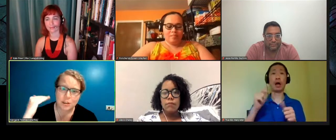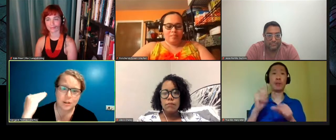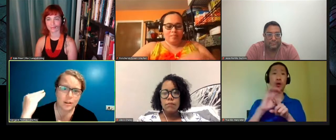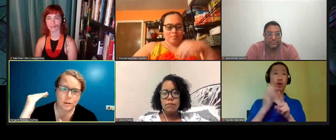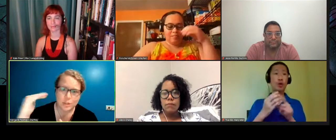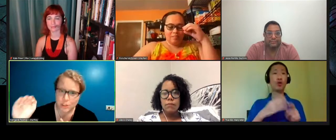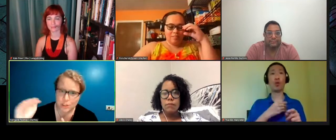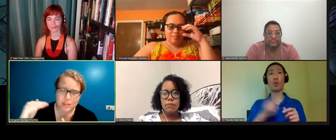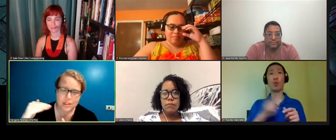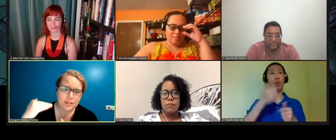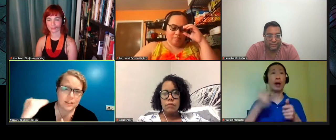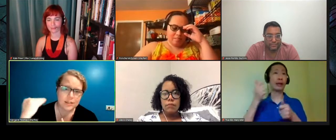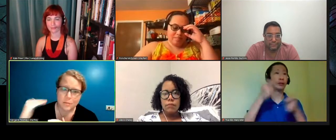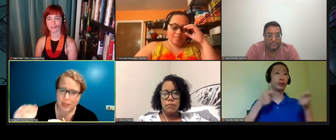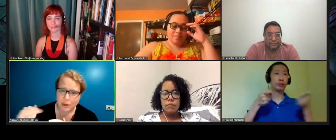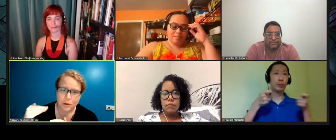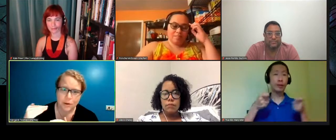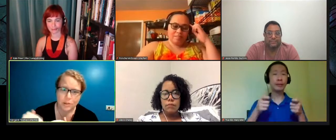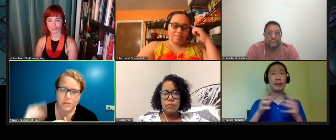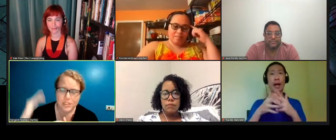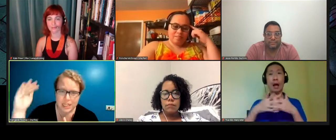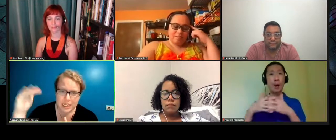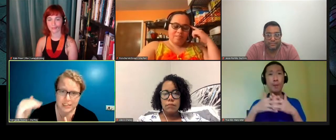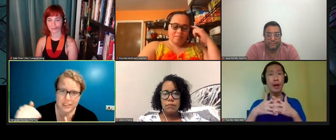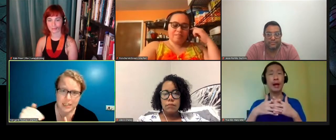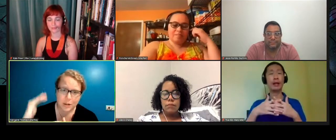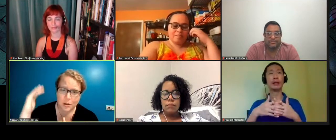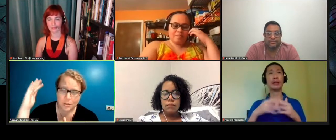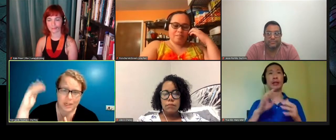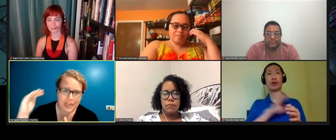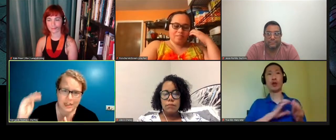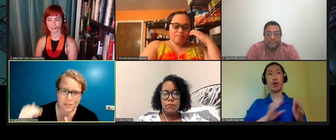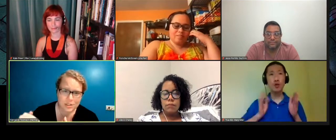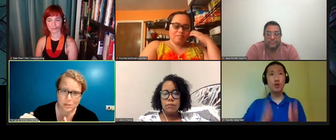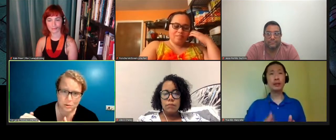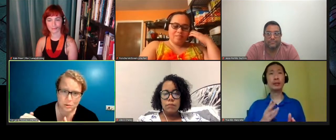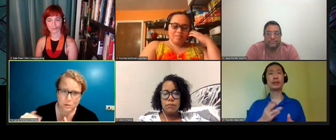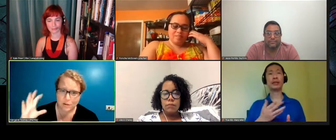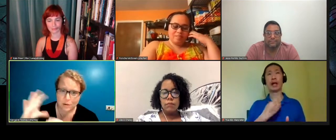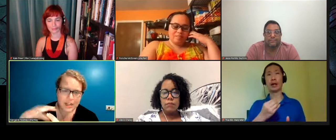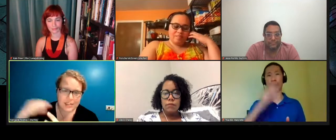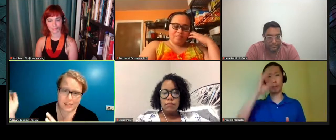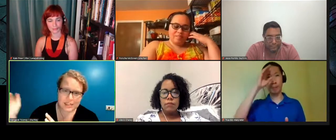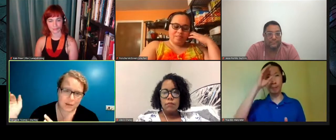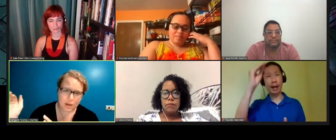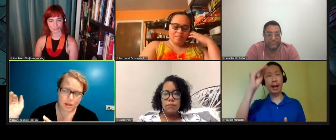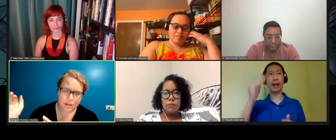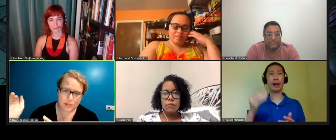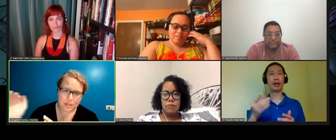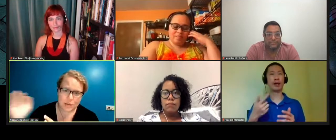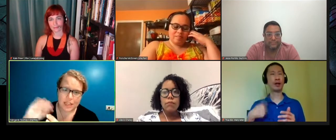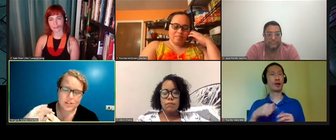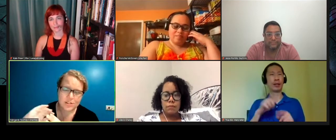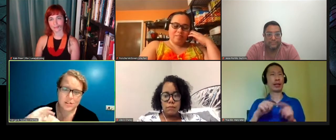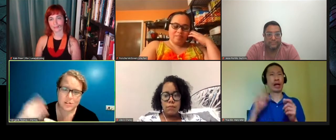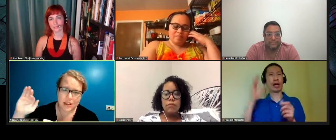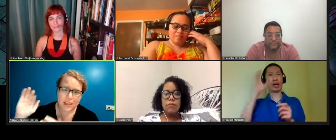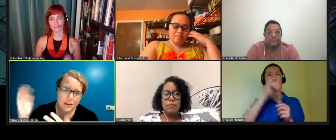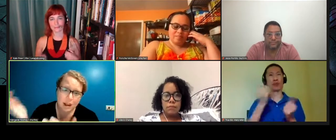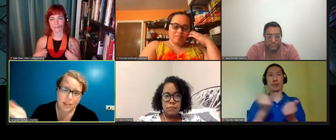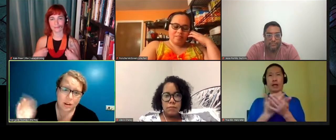American, Christian, male, all those things. Like, we can't just assume everyone has that same knowledge, and we can't